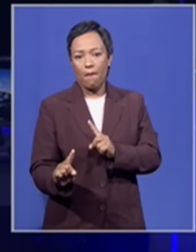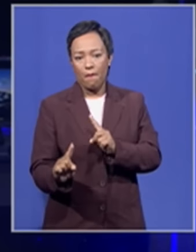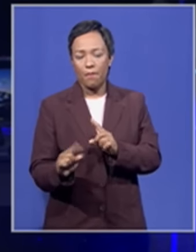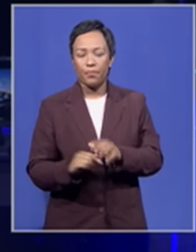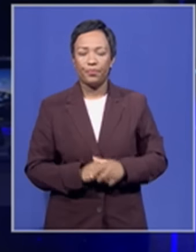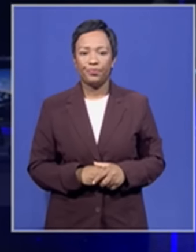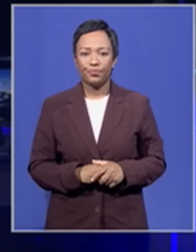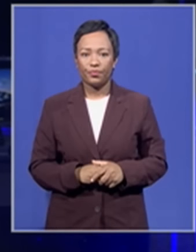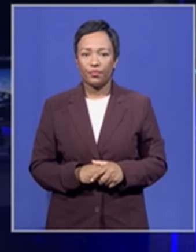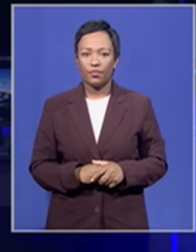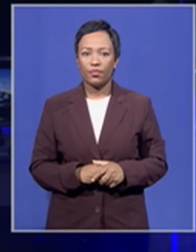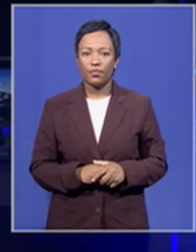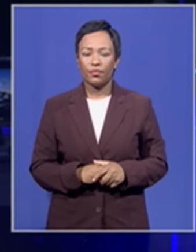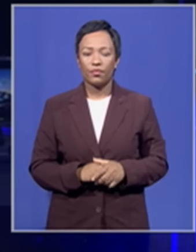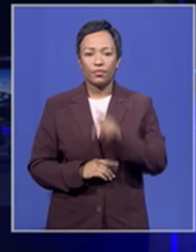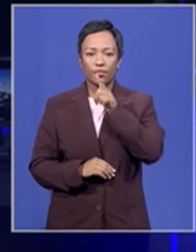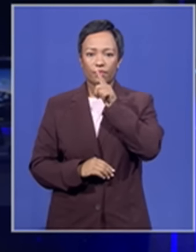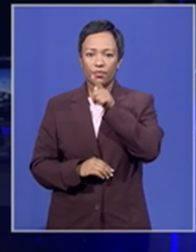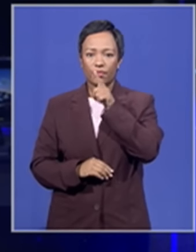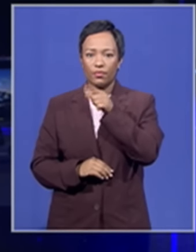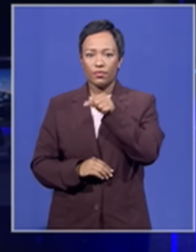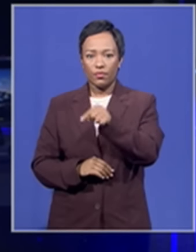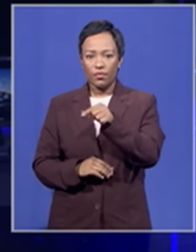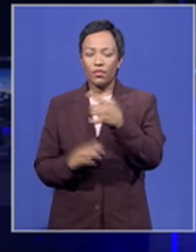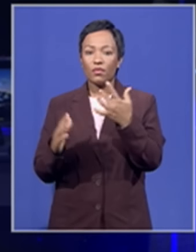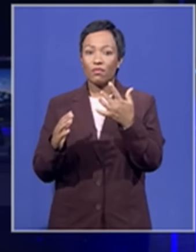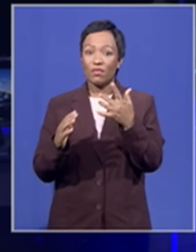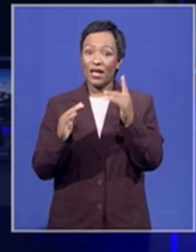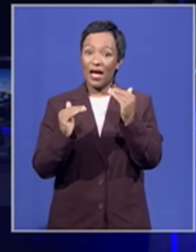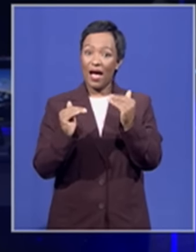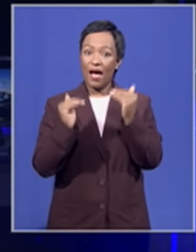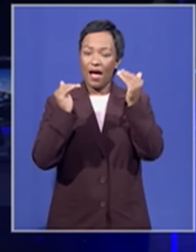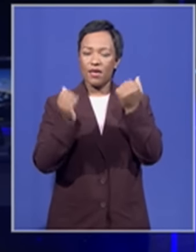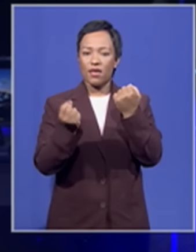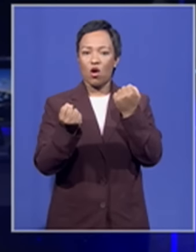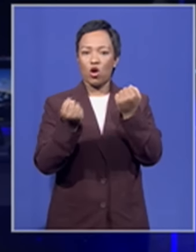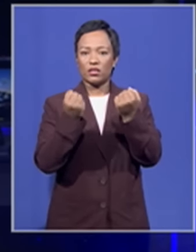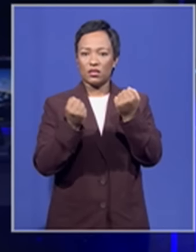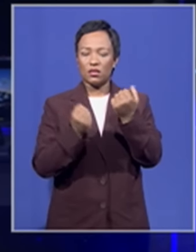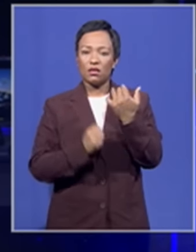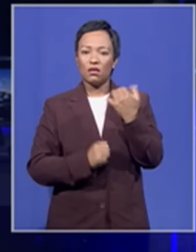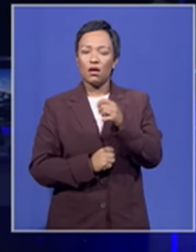Ka o le leng lekgotla le phahameng la Pietermaritzburg le qheletse ka thoko diphuputso tsa selemo sa